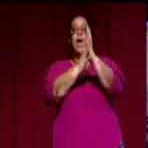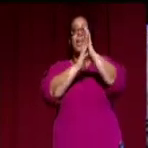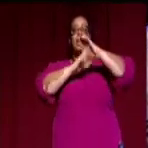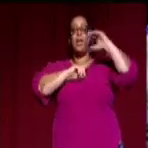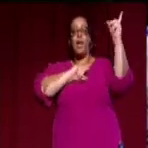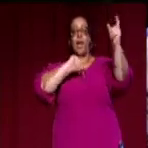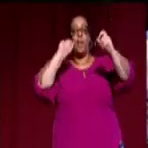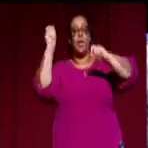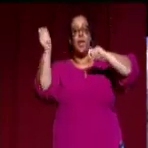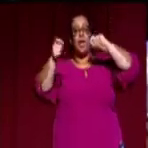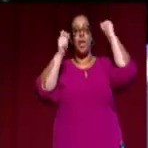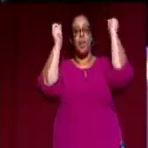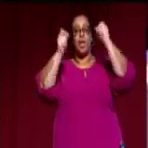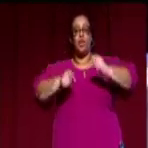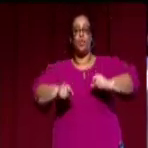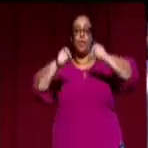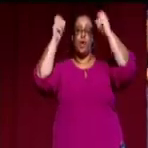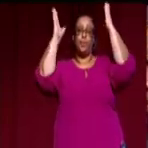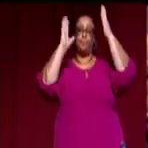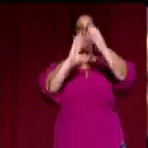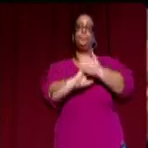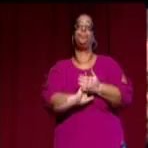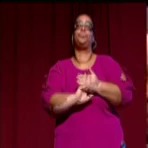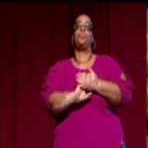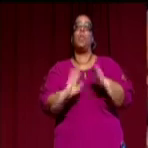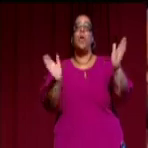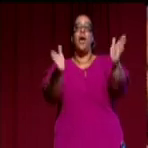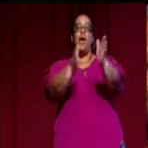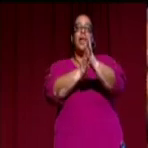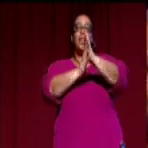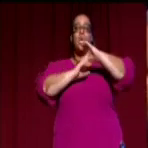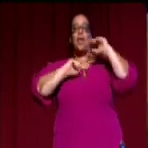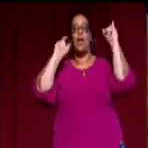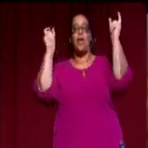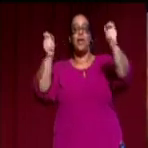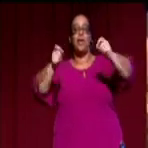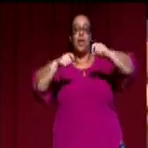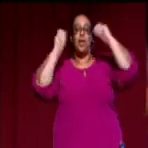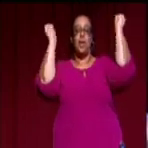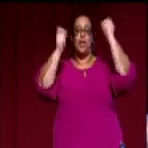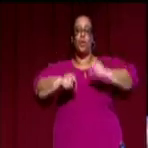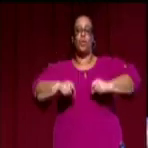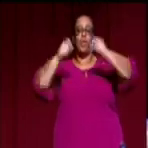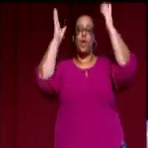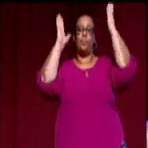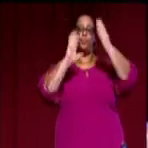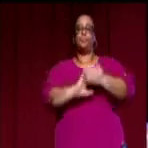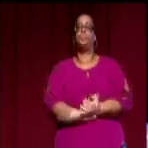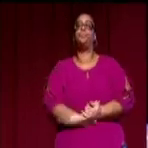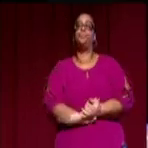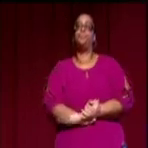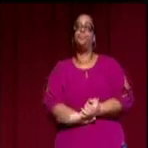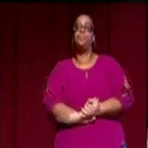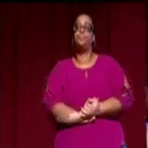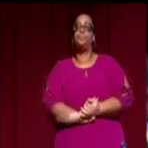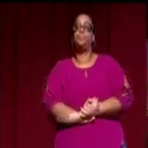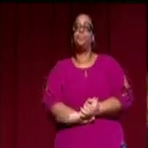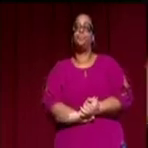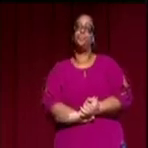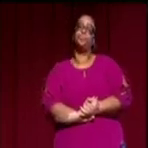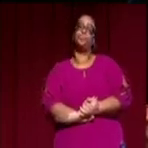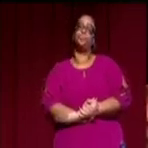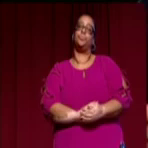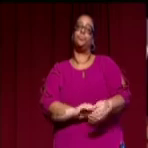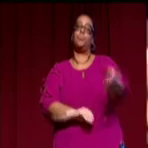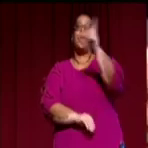halle. Halle, halle, halle. Halle, halle, halle. Halle, halle, halle. Whoa, the Lord